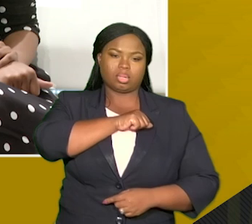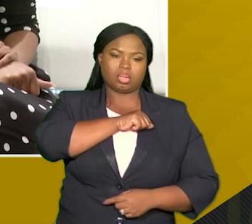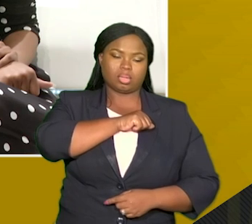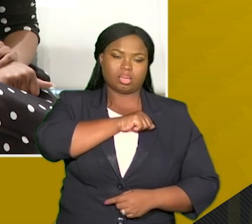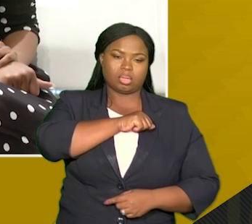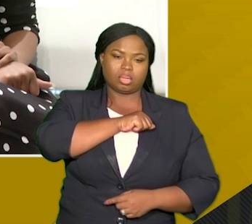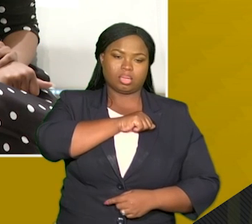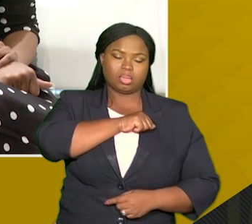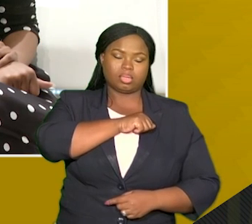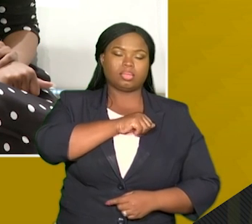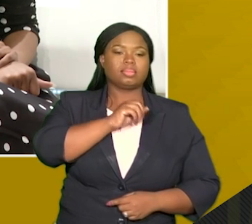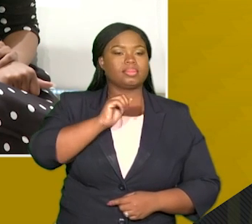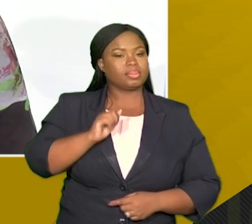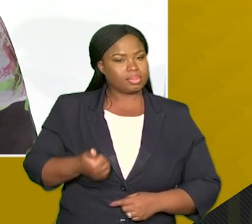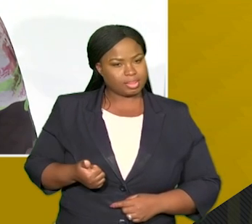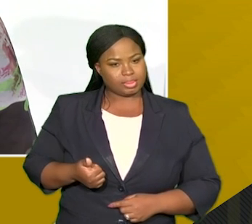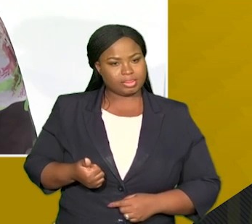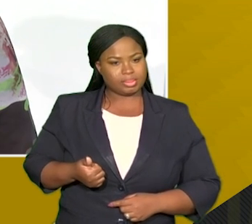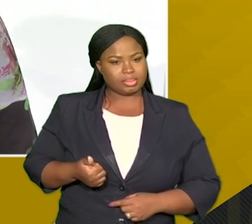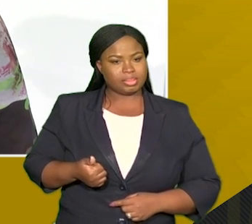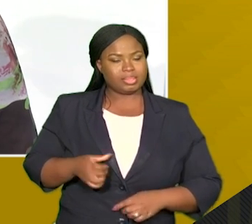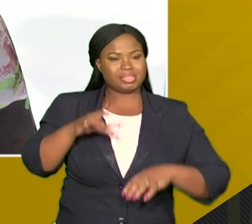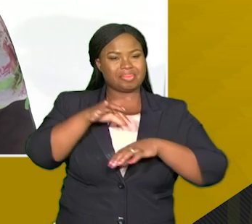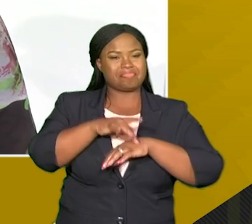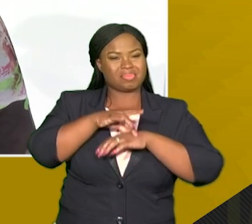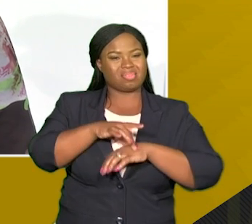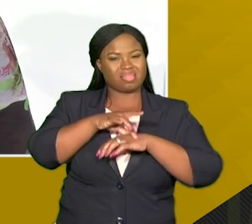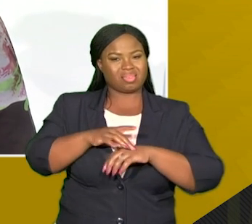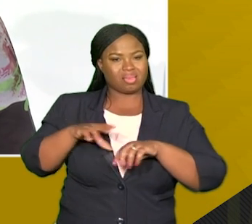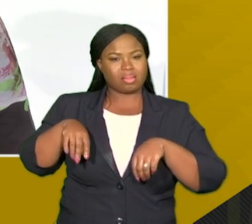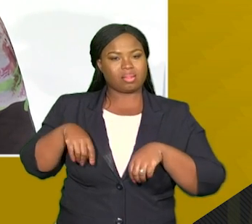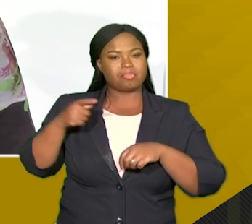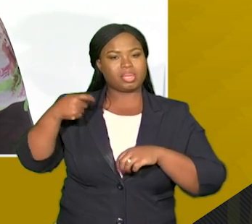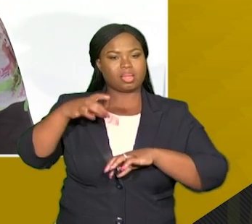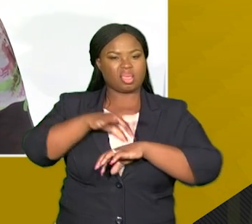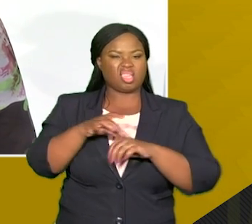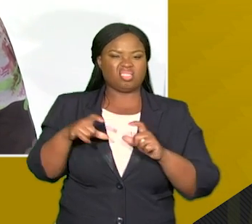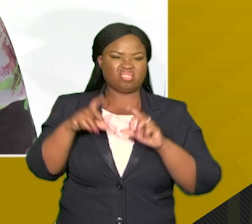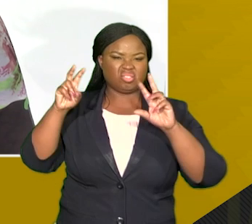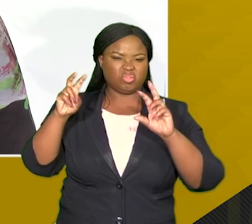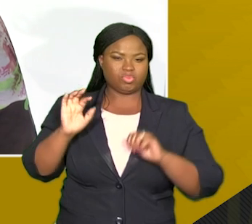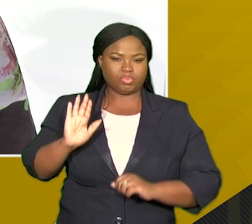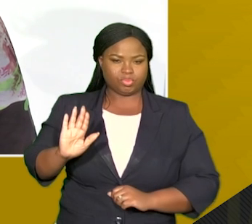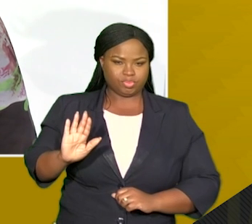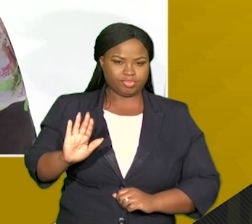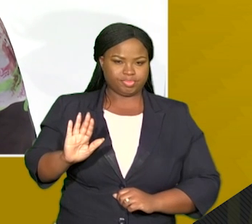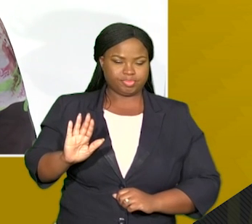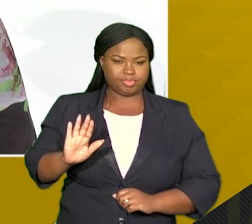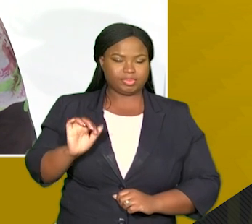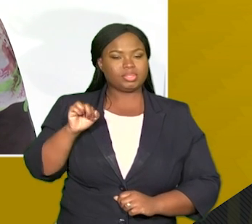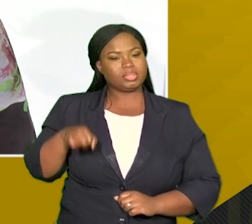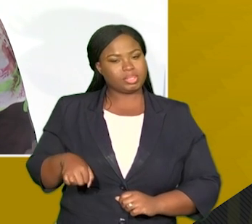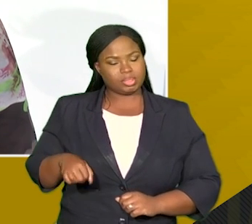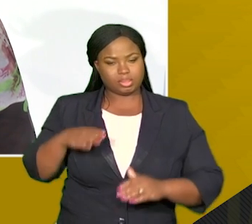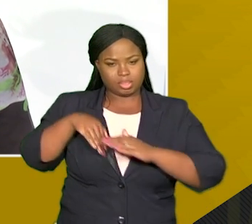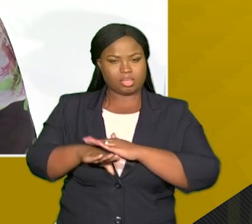attention. Mm-hmm. That becomes a medical aid issue. Mm. Of course, we've got an